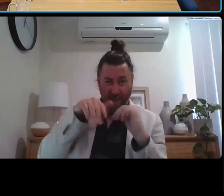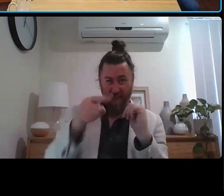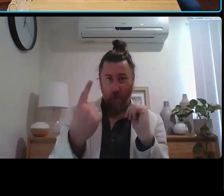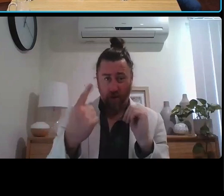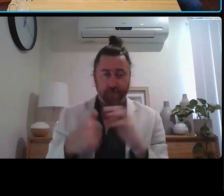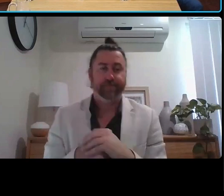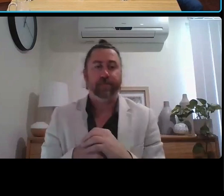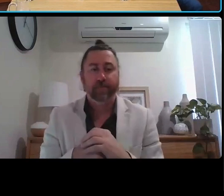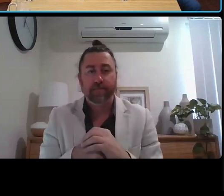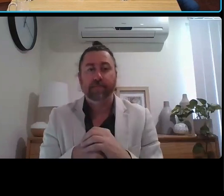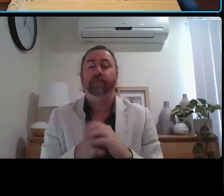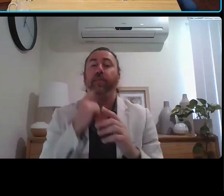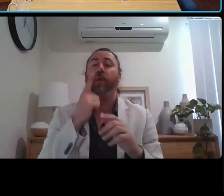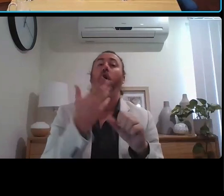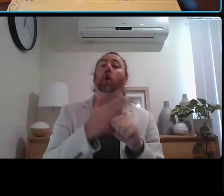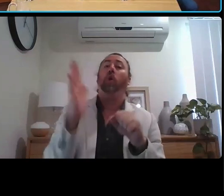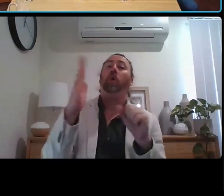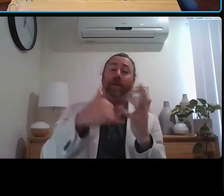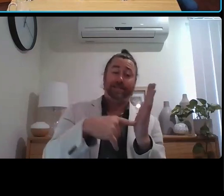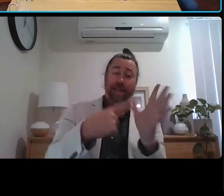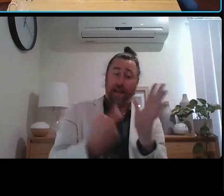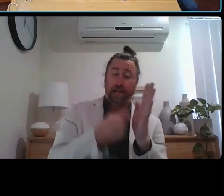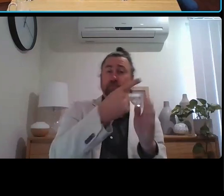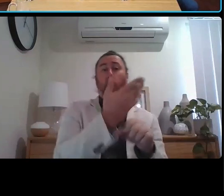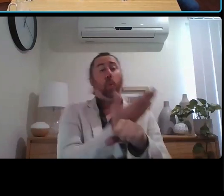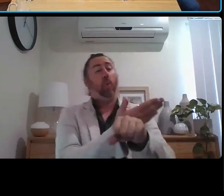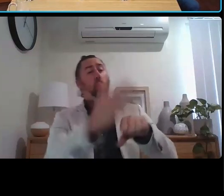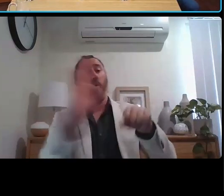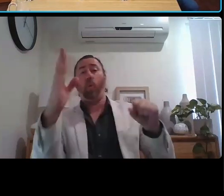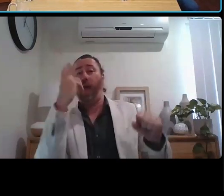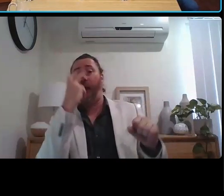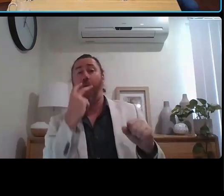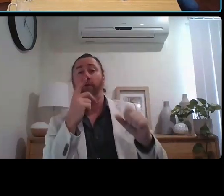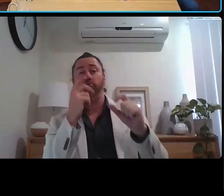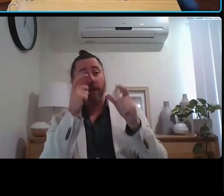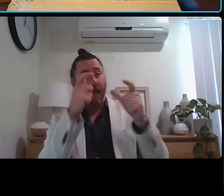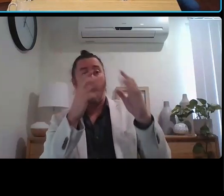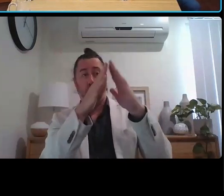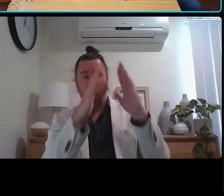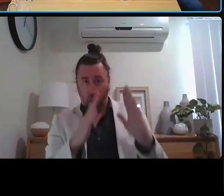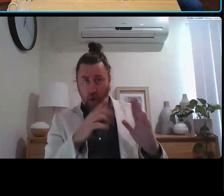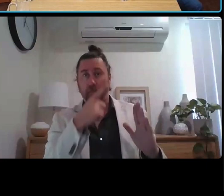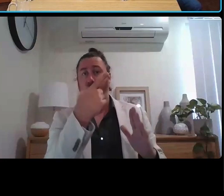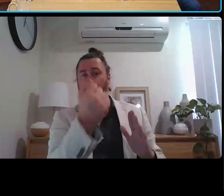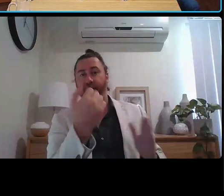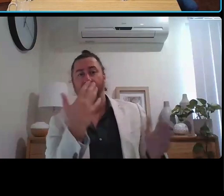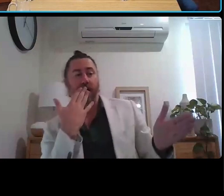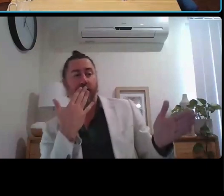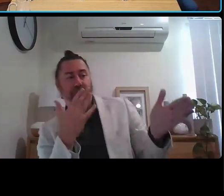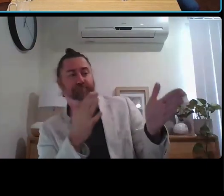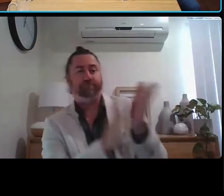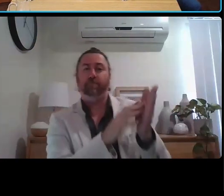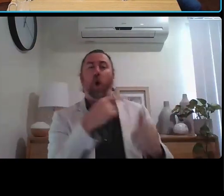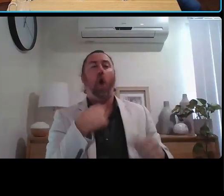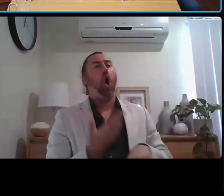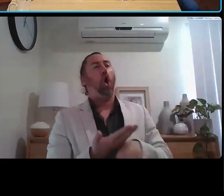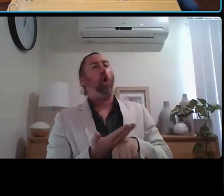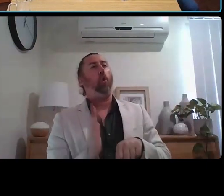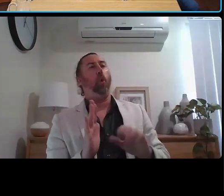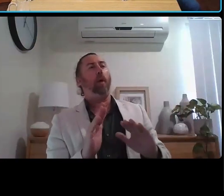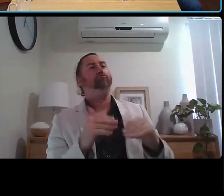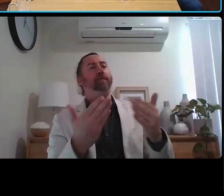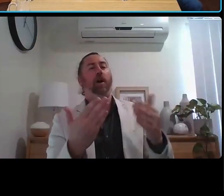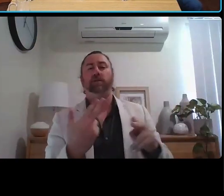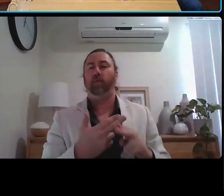So within the new star rating system, new aged care homes will have a new provider label displayed on My Aged Care. That'll be for a period